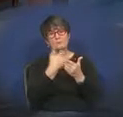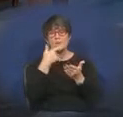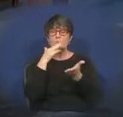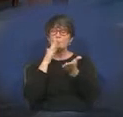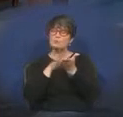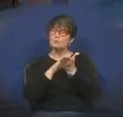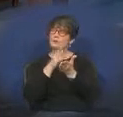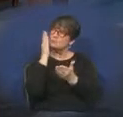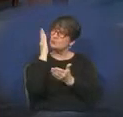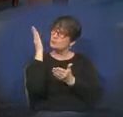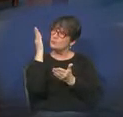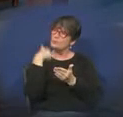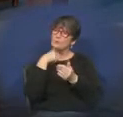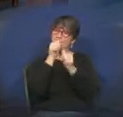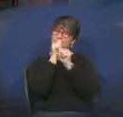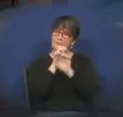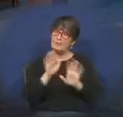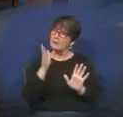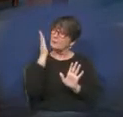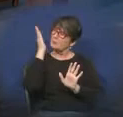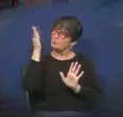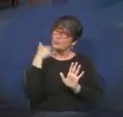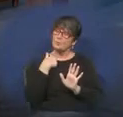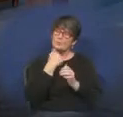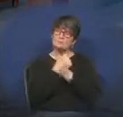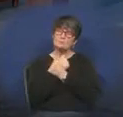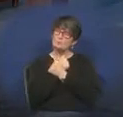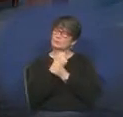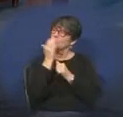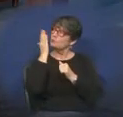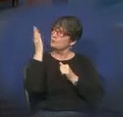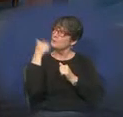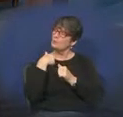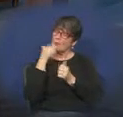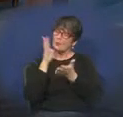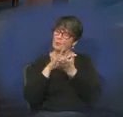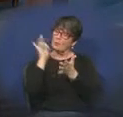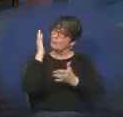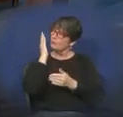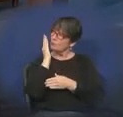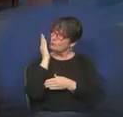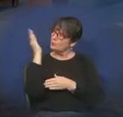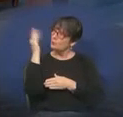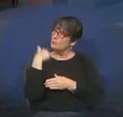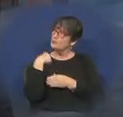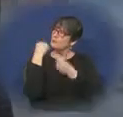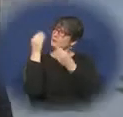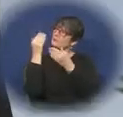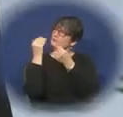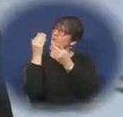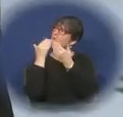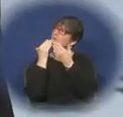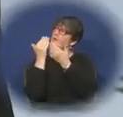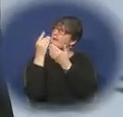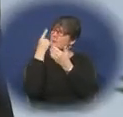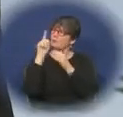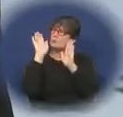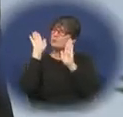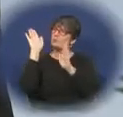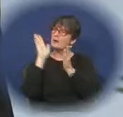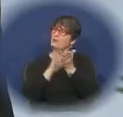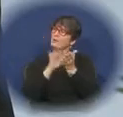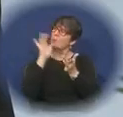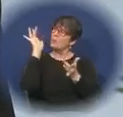We praise you, we bless you, we adore you, we glorify you, we give you thanks for your